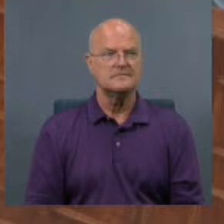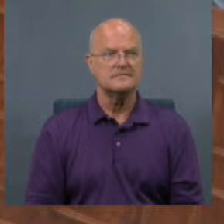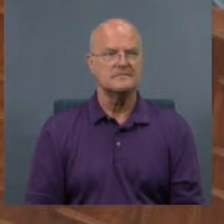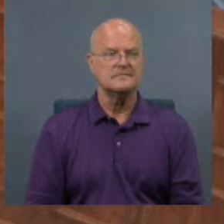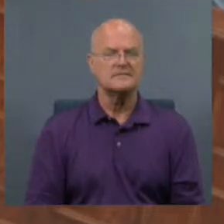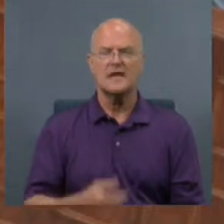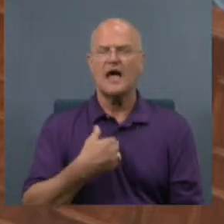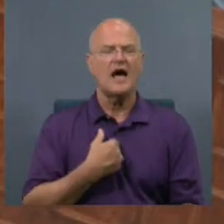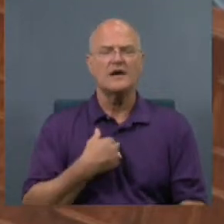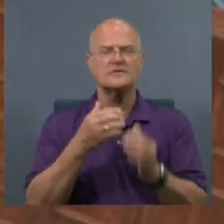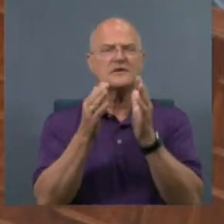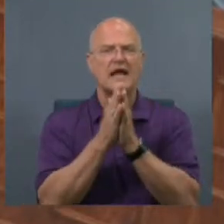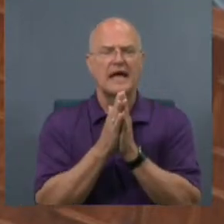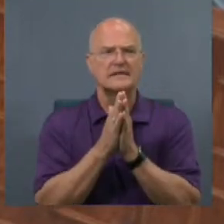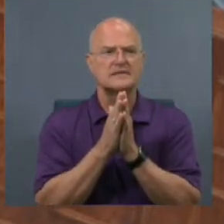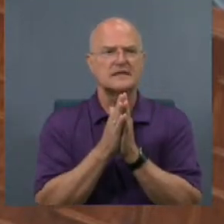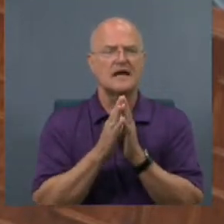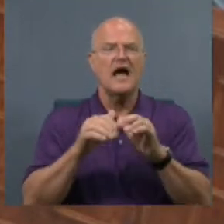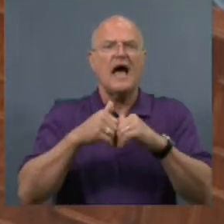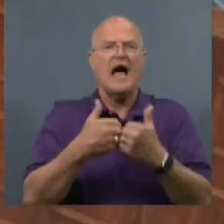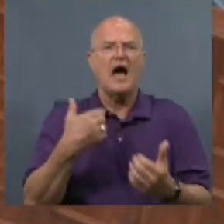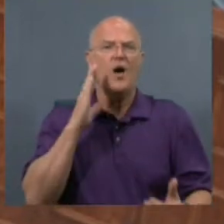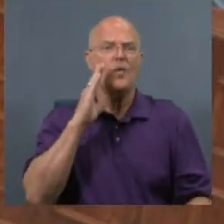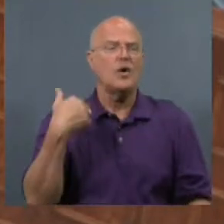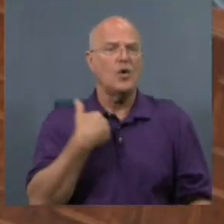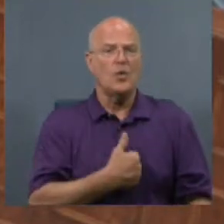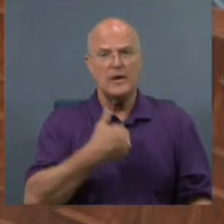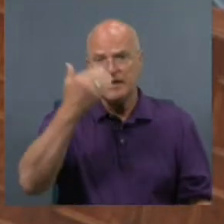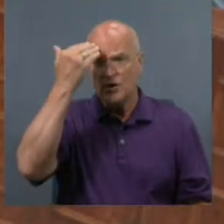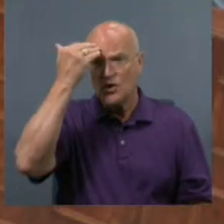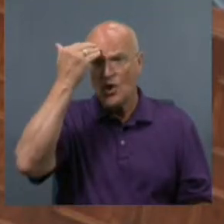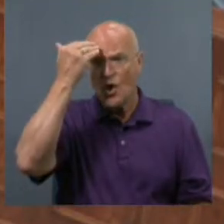I was just asking, how will we know